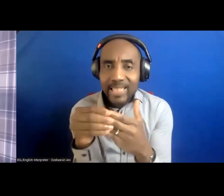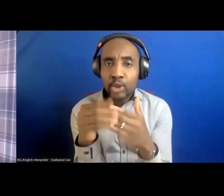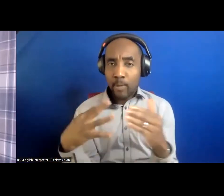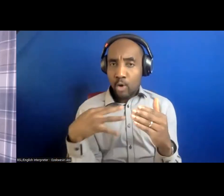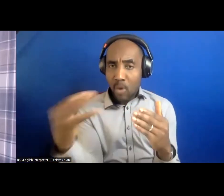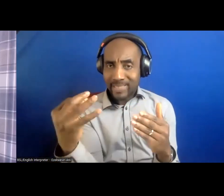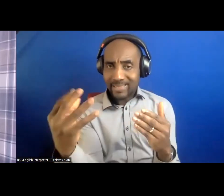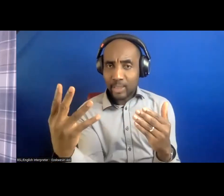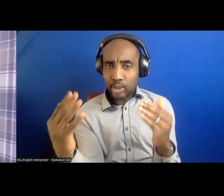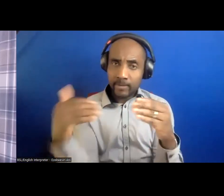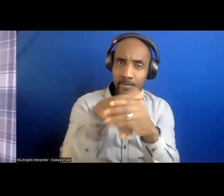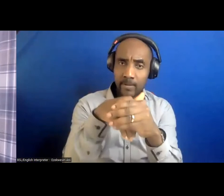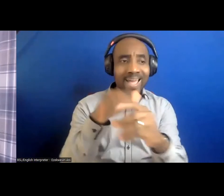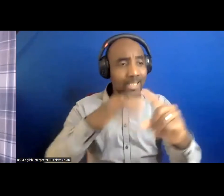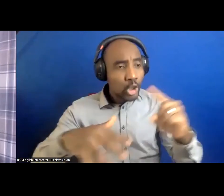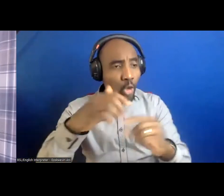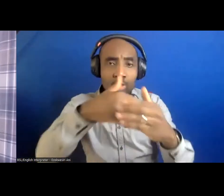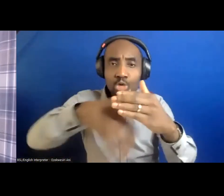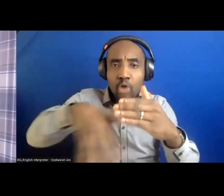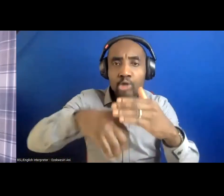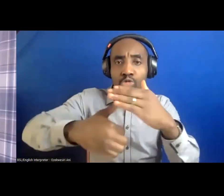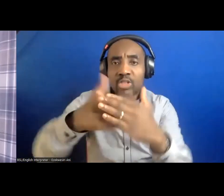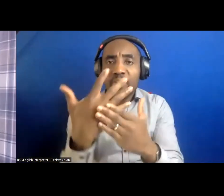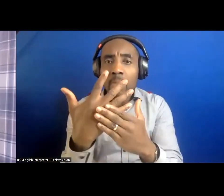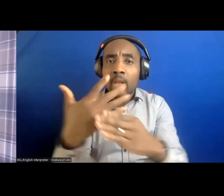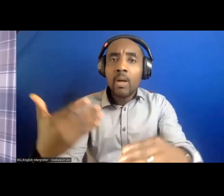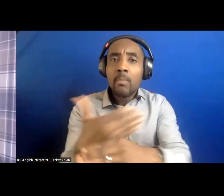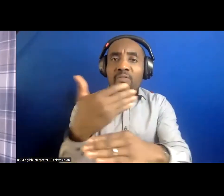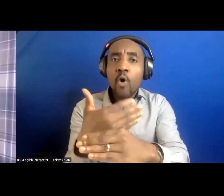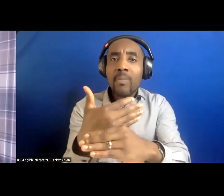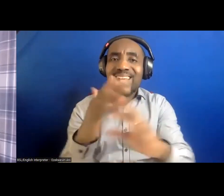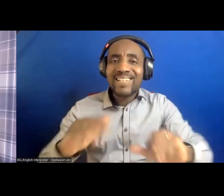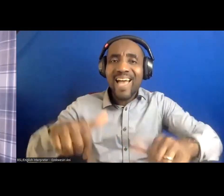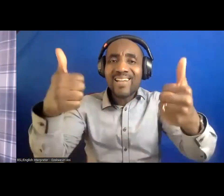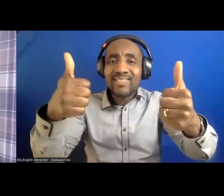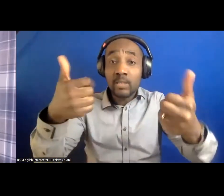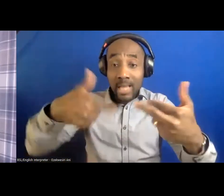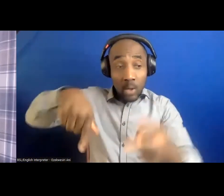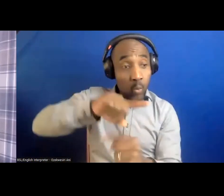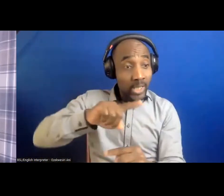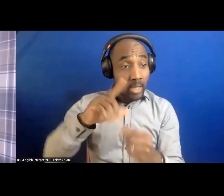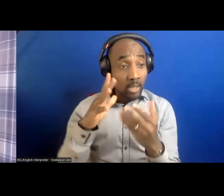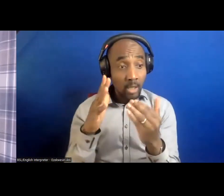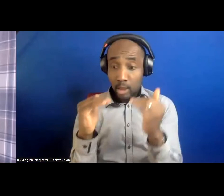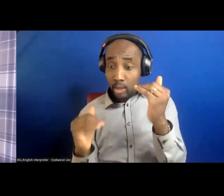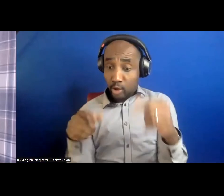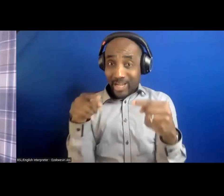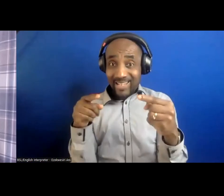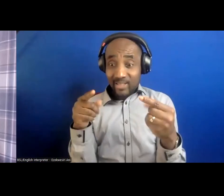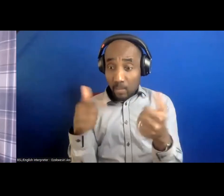see in the social grassroots development, performance and excellence. Because if we're going to conquer this challenge, we're going to have to do it